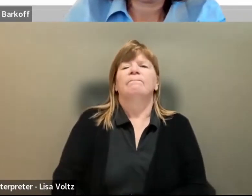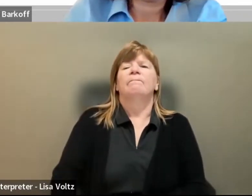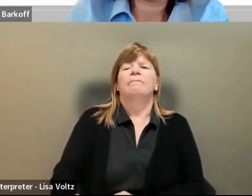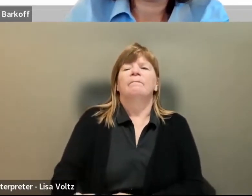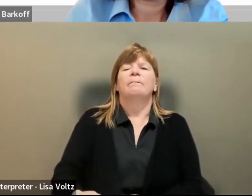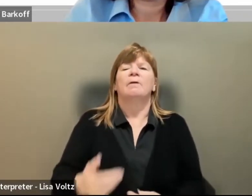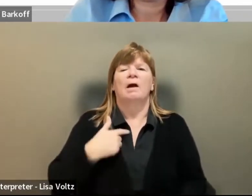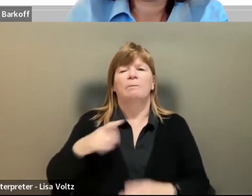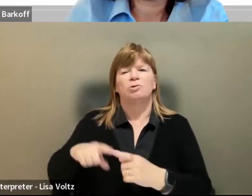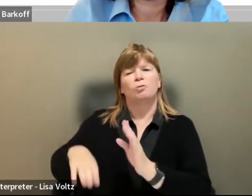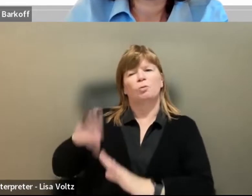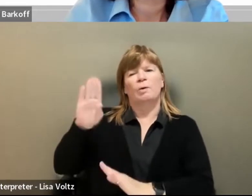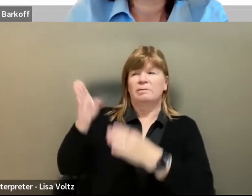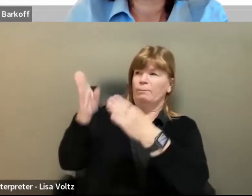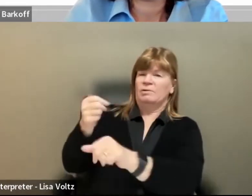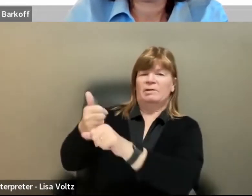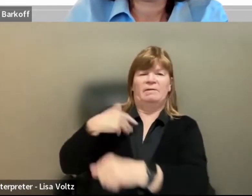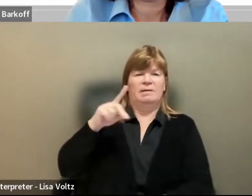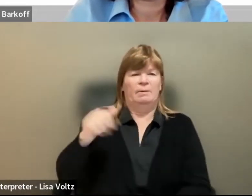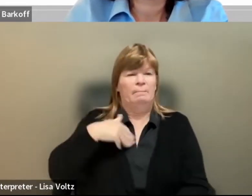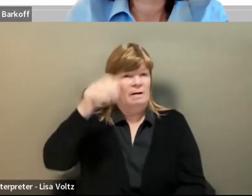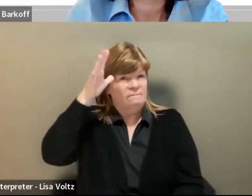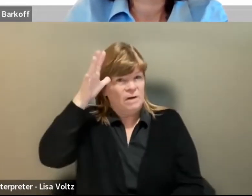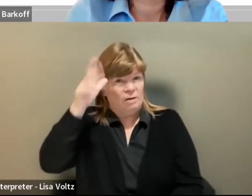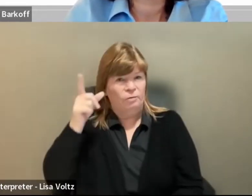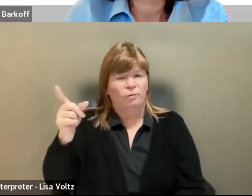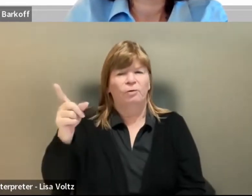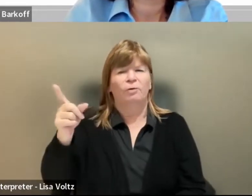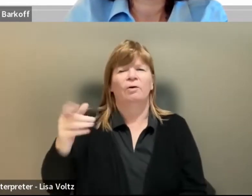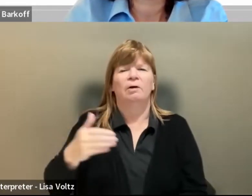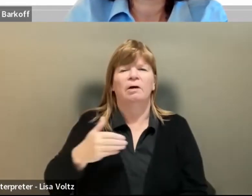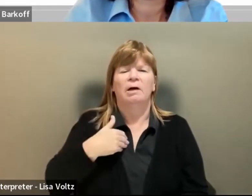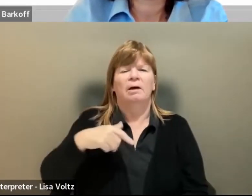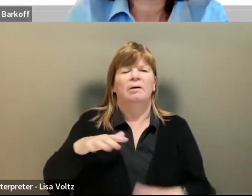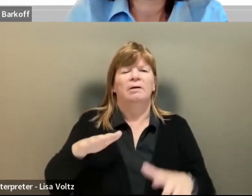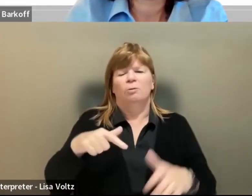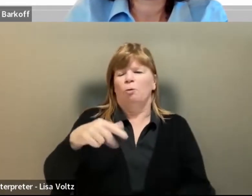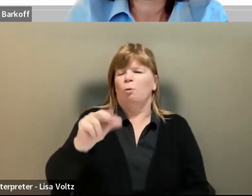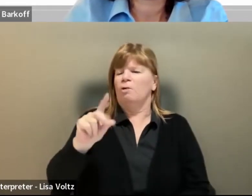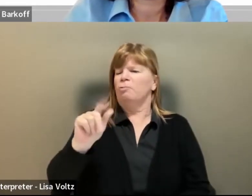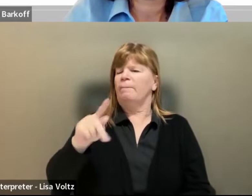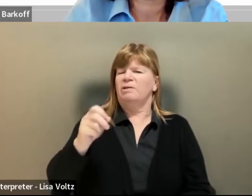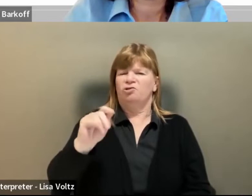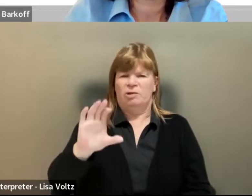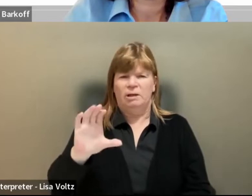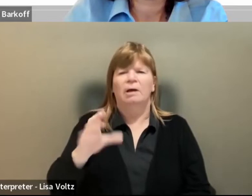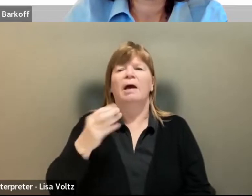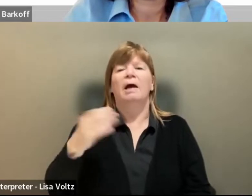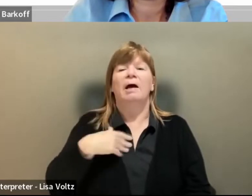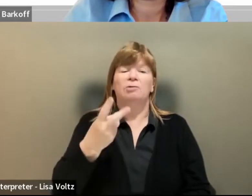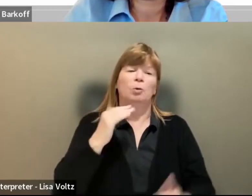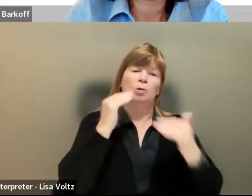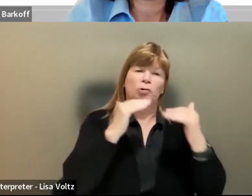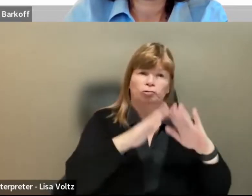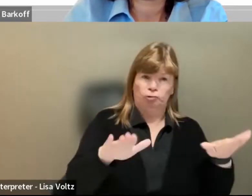I was raised by a person with a disability. My father had quadriplegia, and I have 2 adult children who